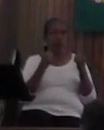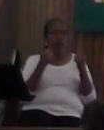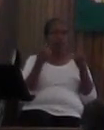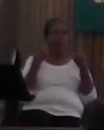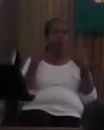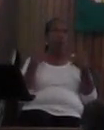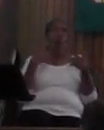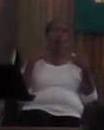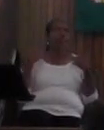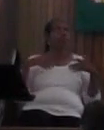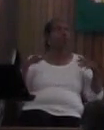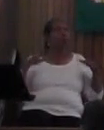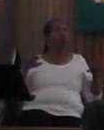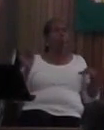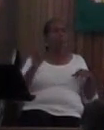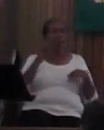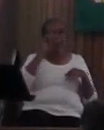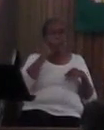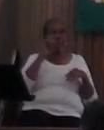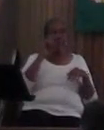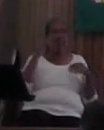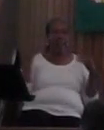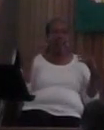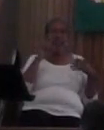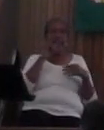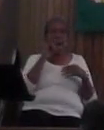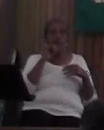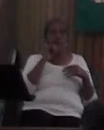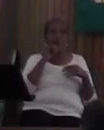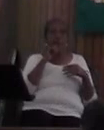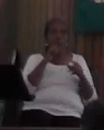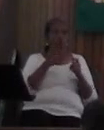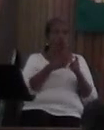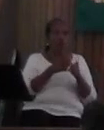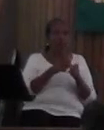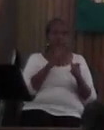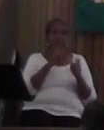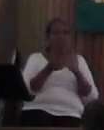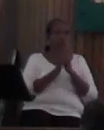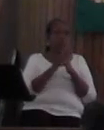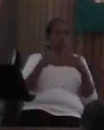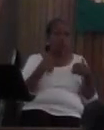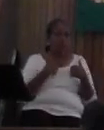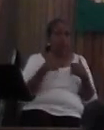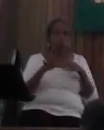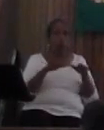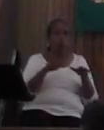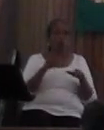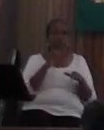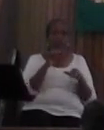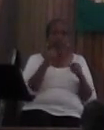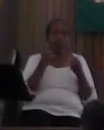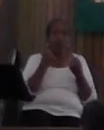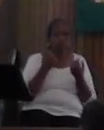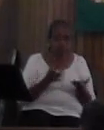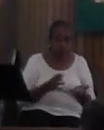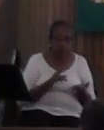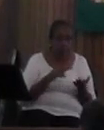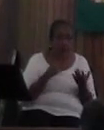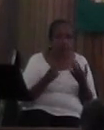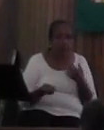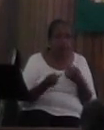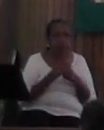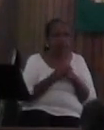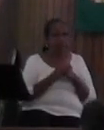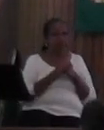like eagles. They will run and not grow weary. They will walk and not faint. Now, some of you may